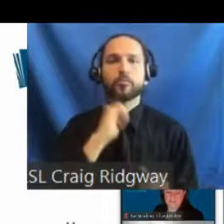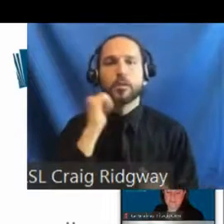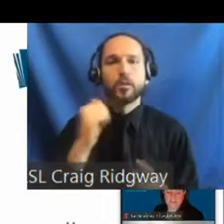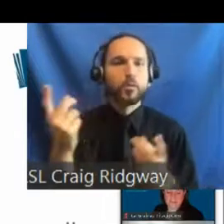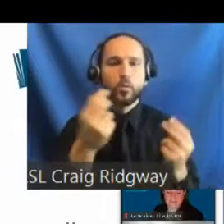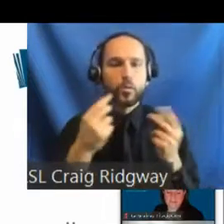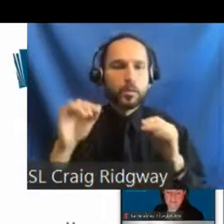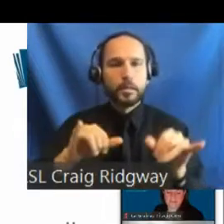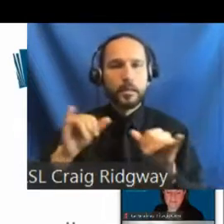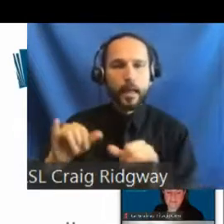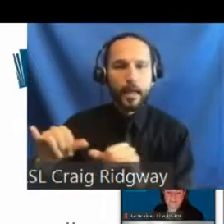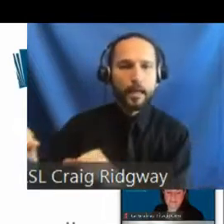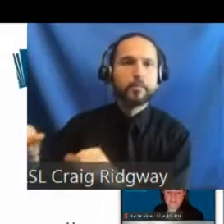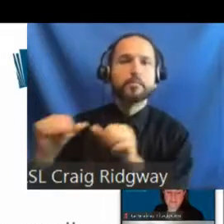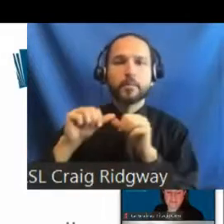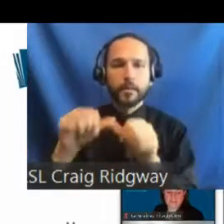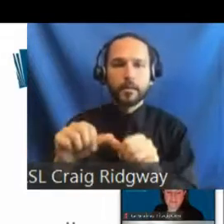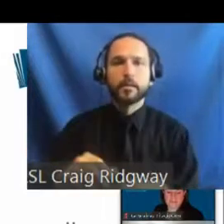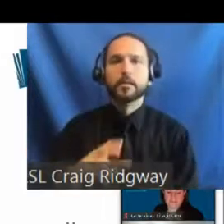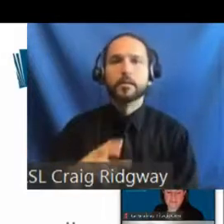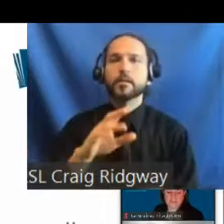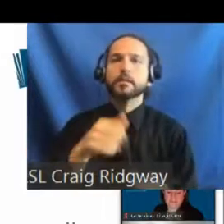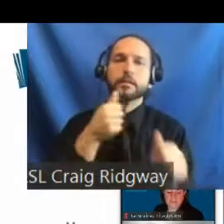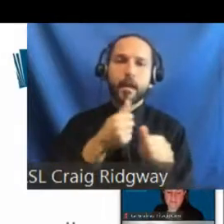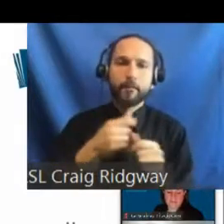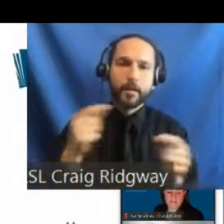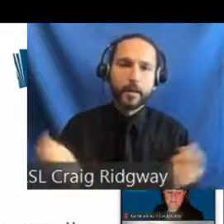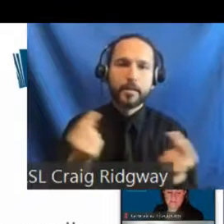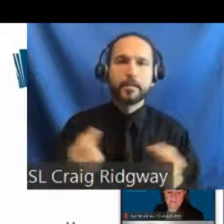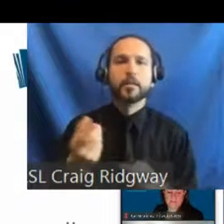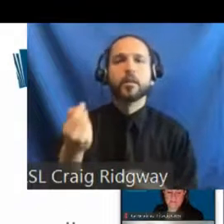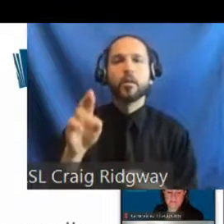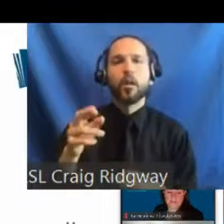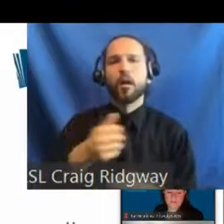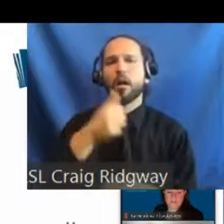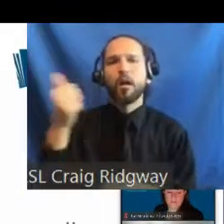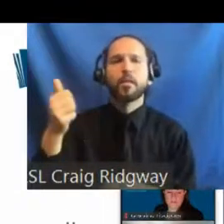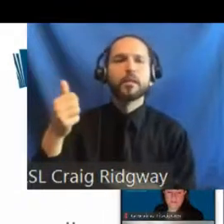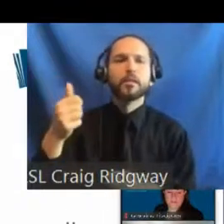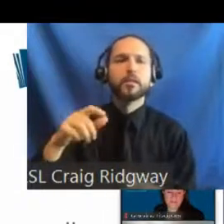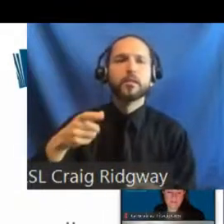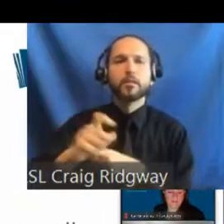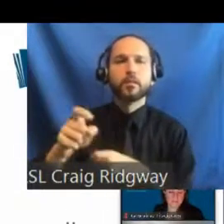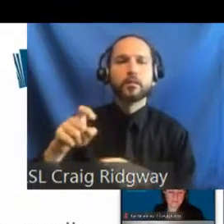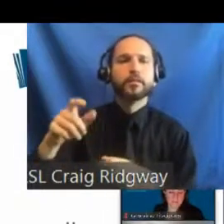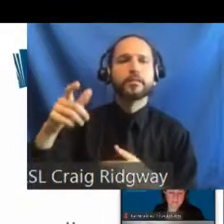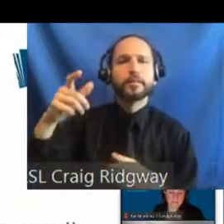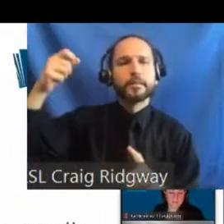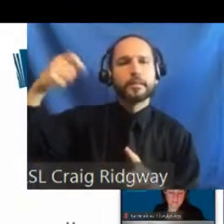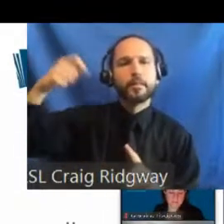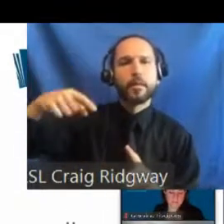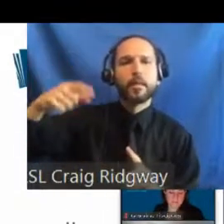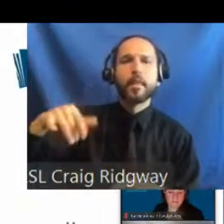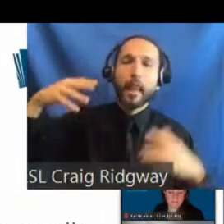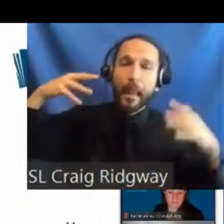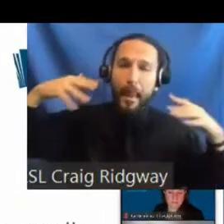routine or consistency, self-injury, and disruptive self-stimulatory behaviors, such as loud vocalizations, may